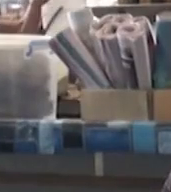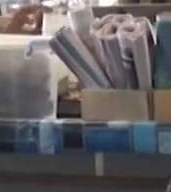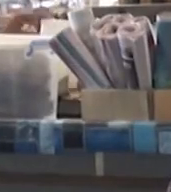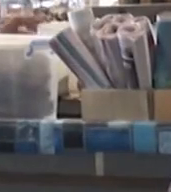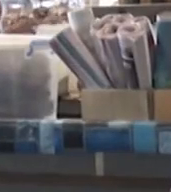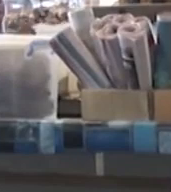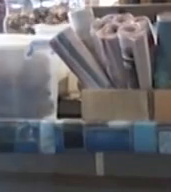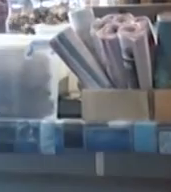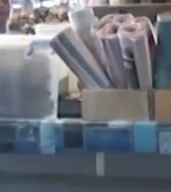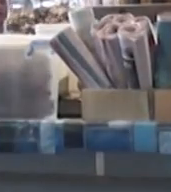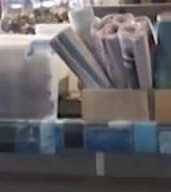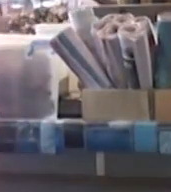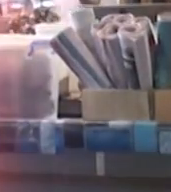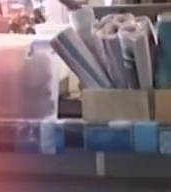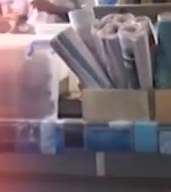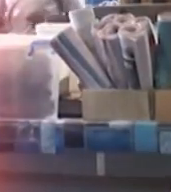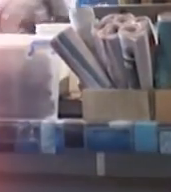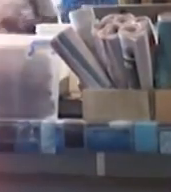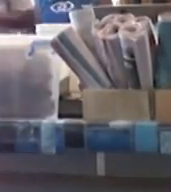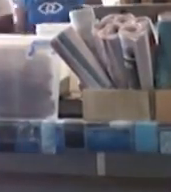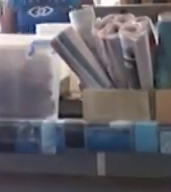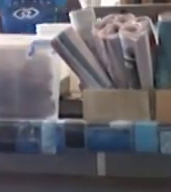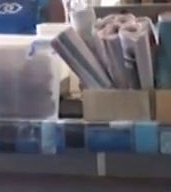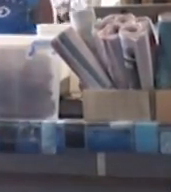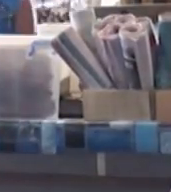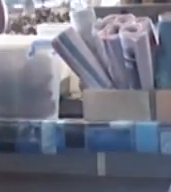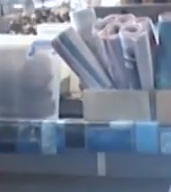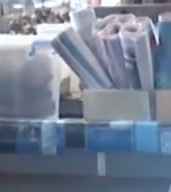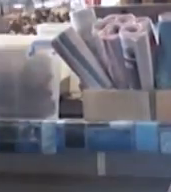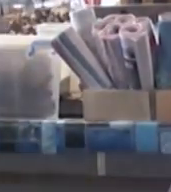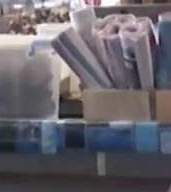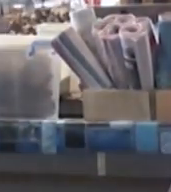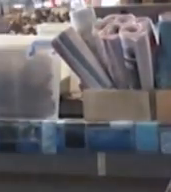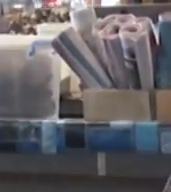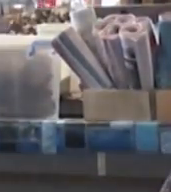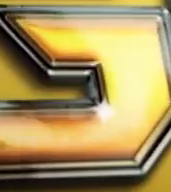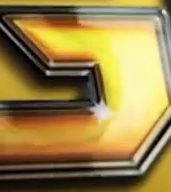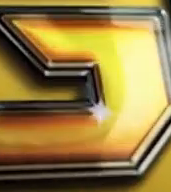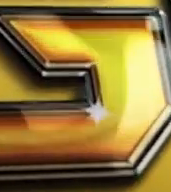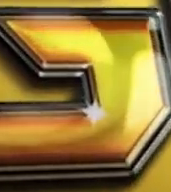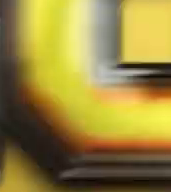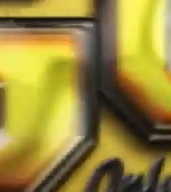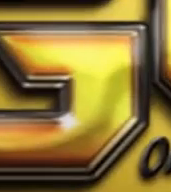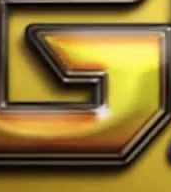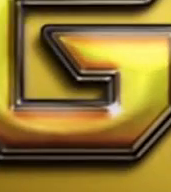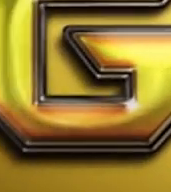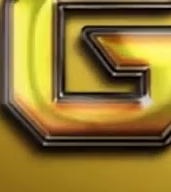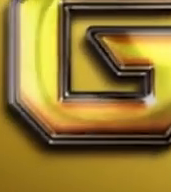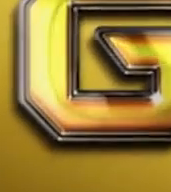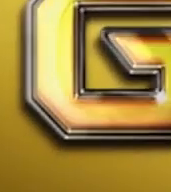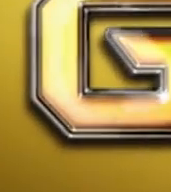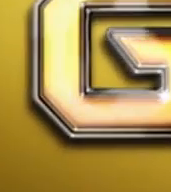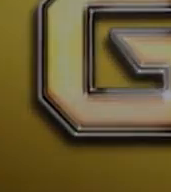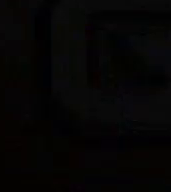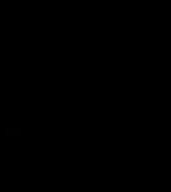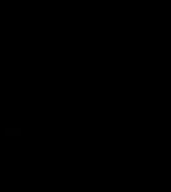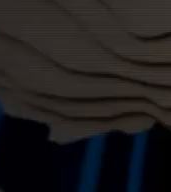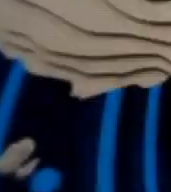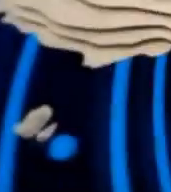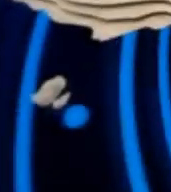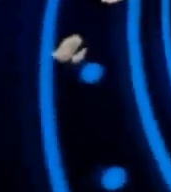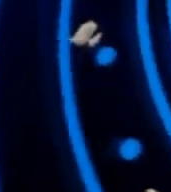Hi, Bula. I'm Selai from Nandi. I love Gold FM, only the classic hits. Gold FM, only the classic hits.